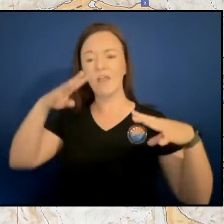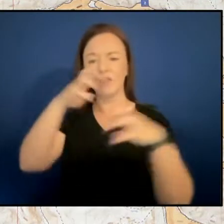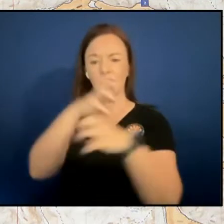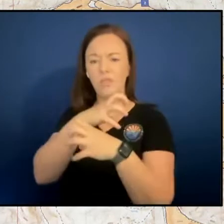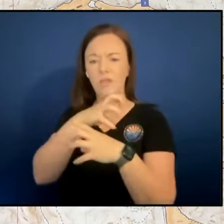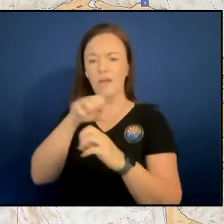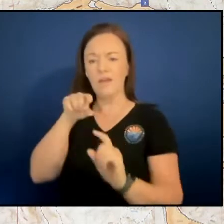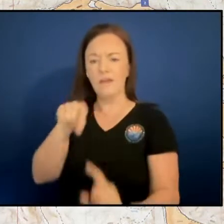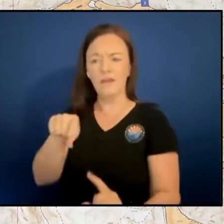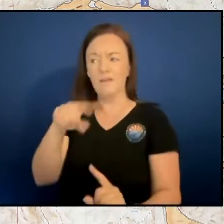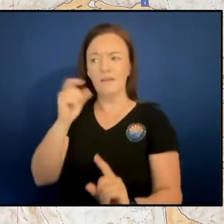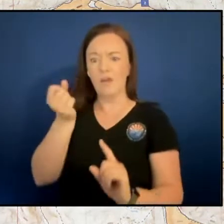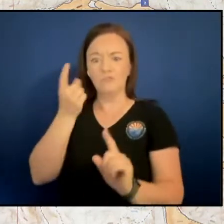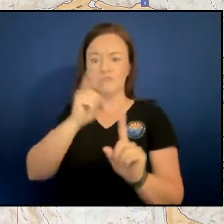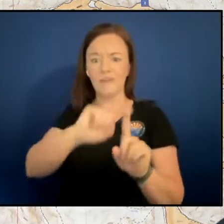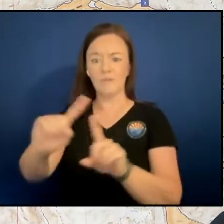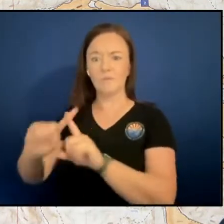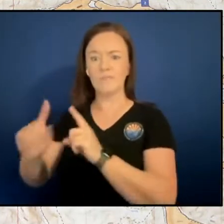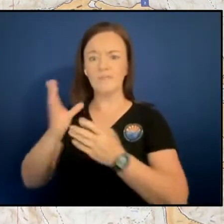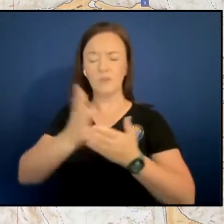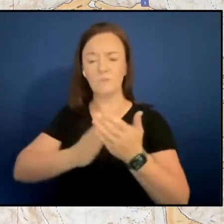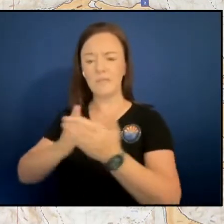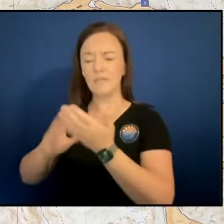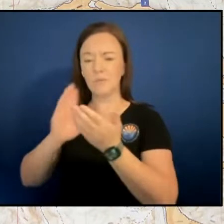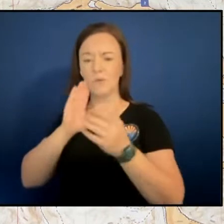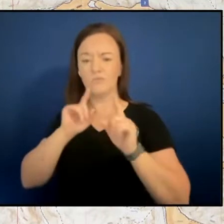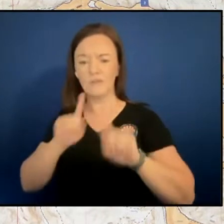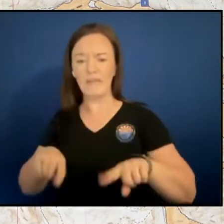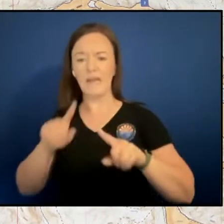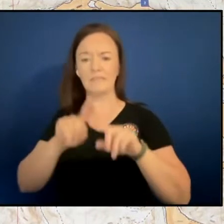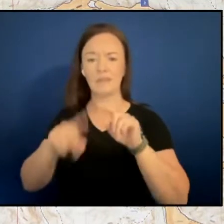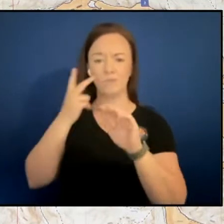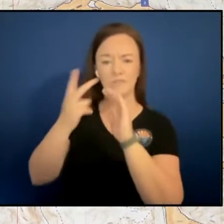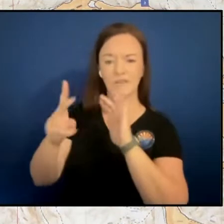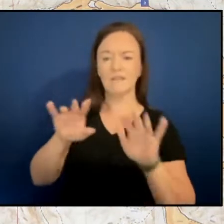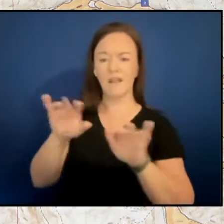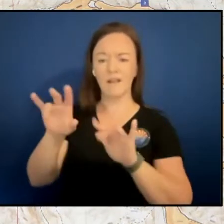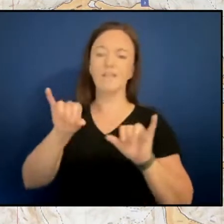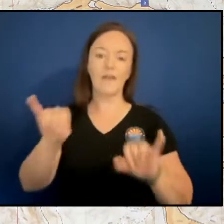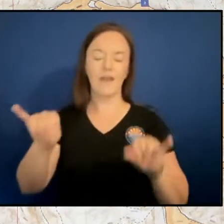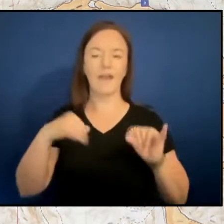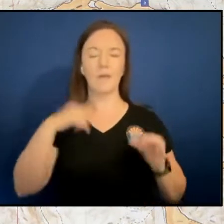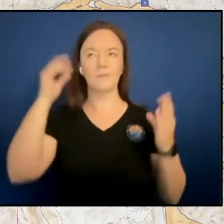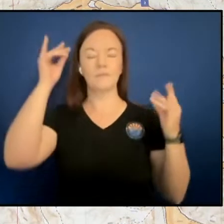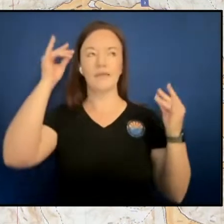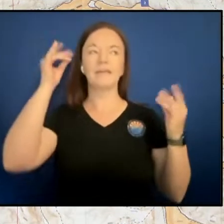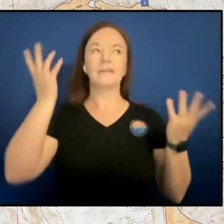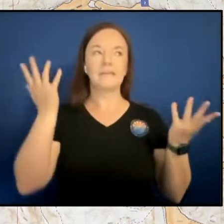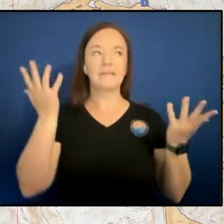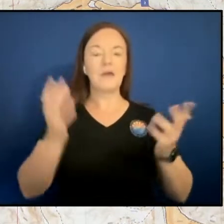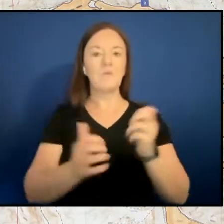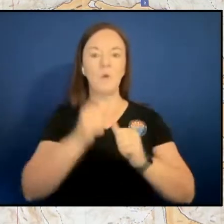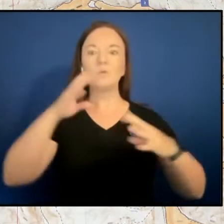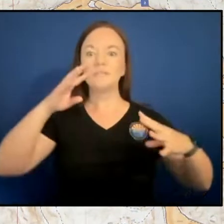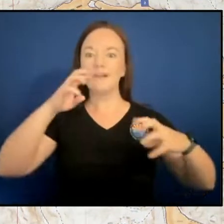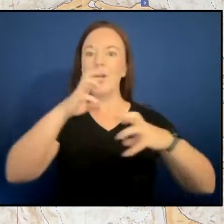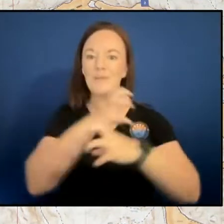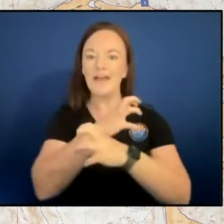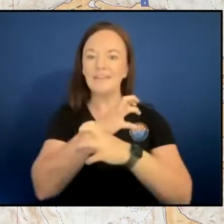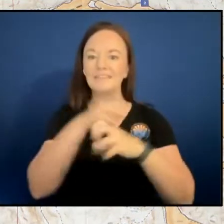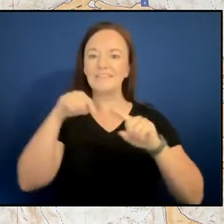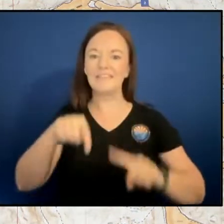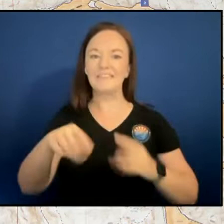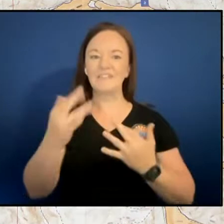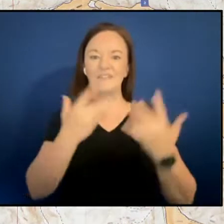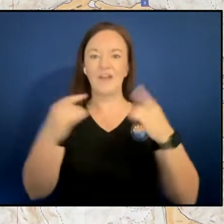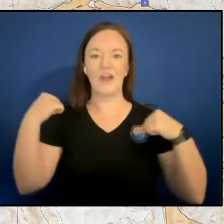understand the way different pieces react, that kind of deal. So I was thinking about it, I was like, man, this is probably the most complex this incident has been